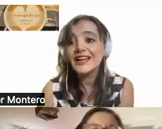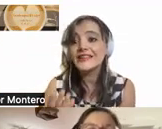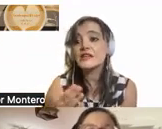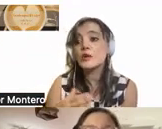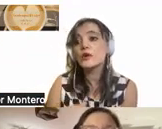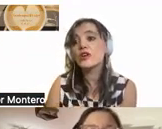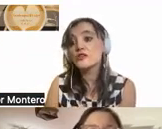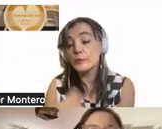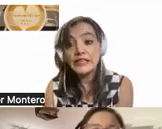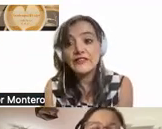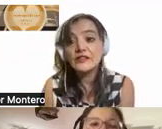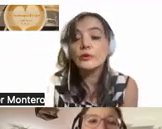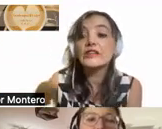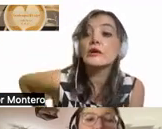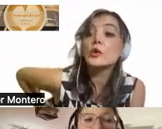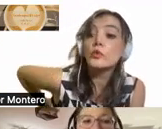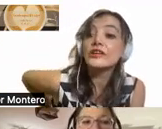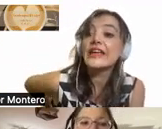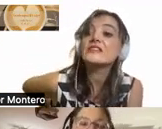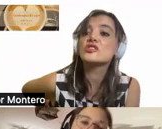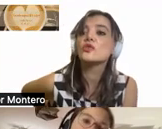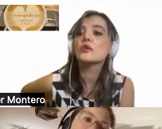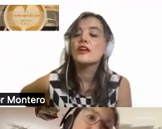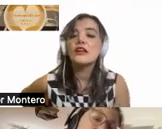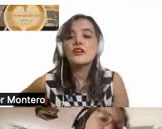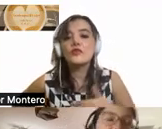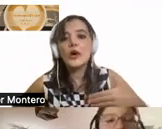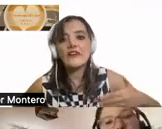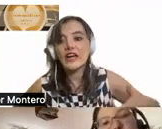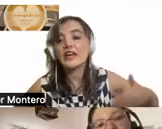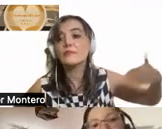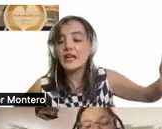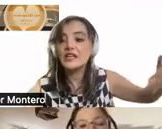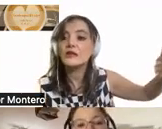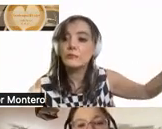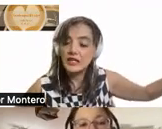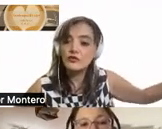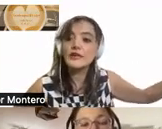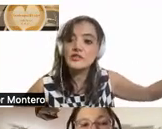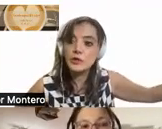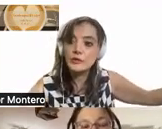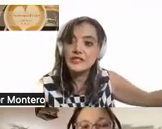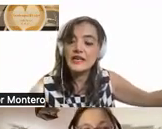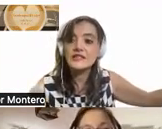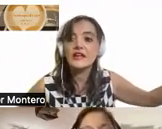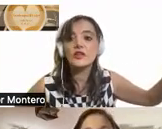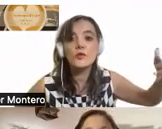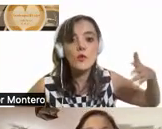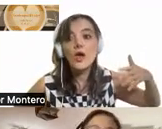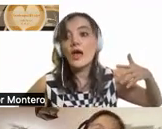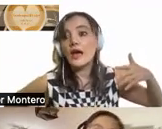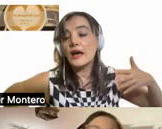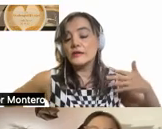Unfortunately, this can work in your benefit or it can go work against you. If you have had many painful experiences